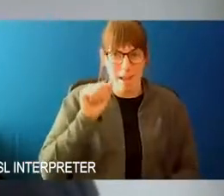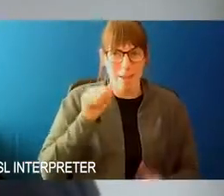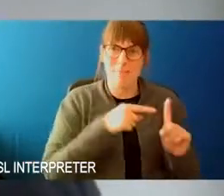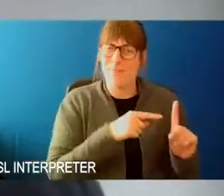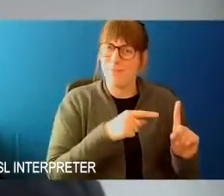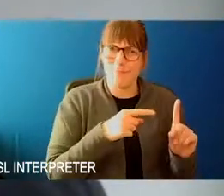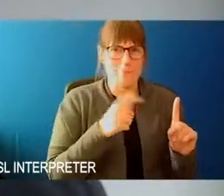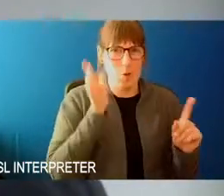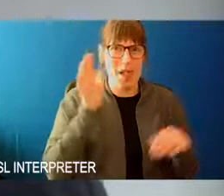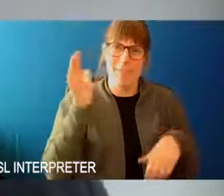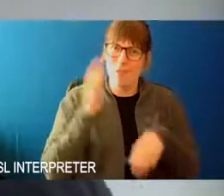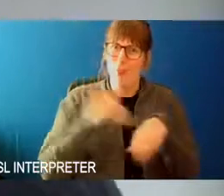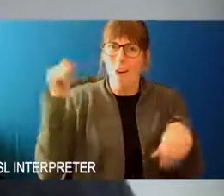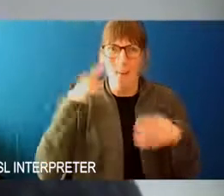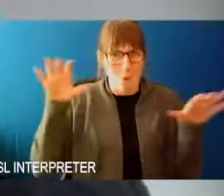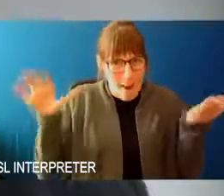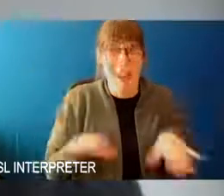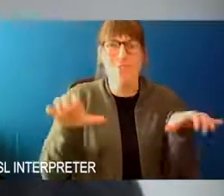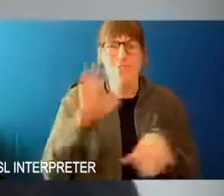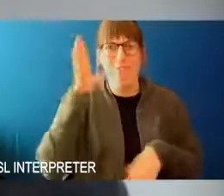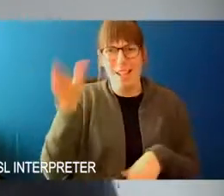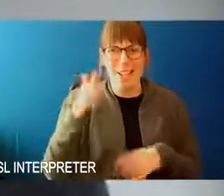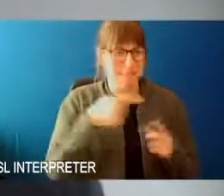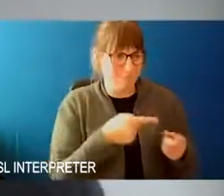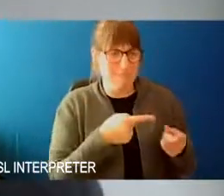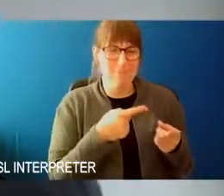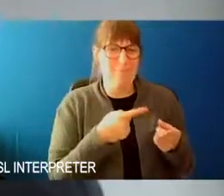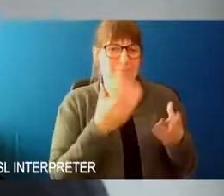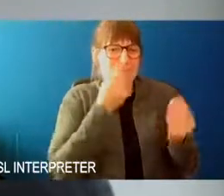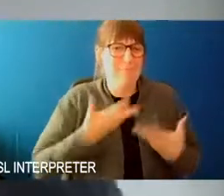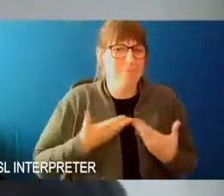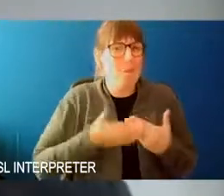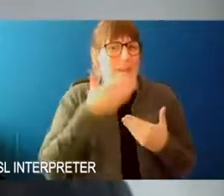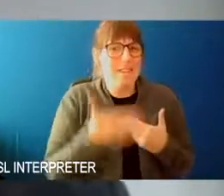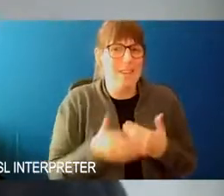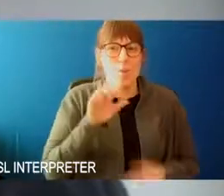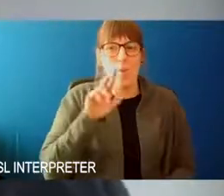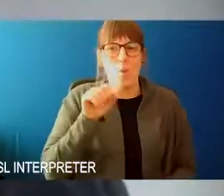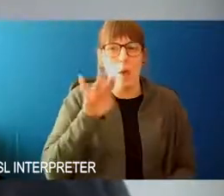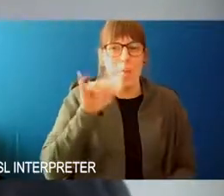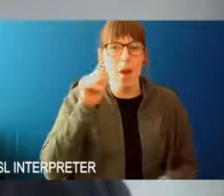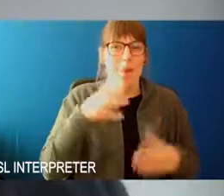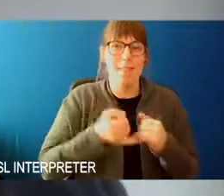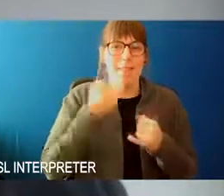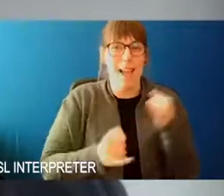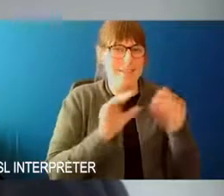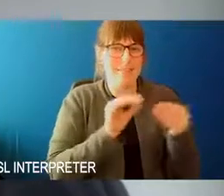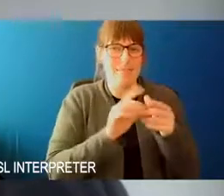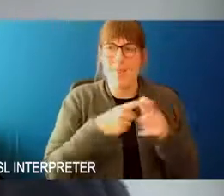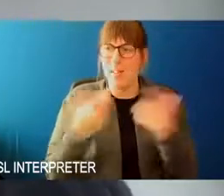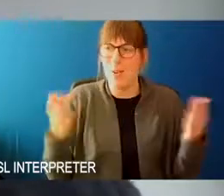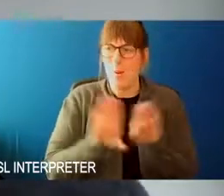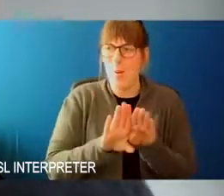wrap up, Rabia, I know that you will call us to action and let us know what we need to do next. So Rabia